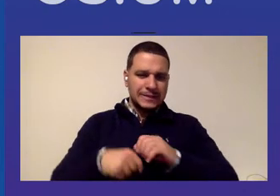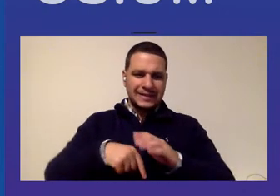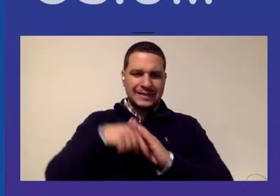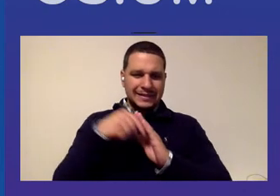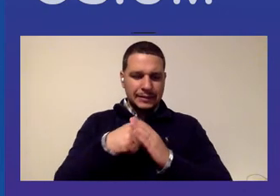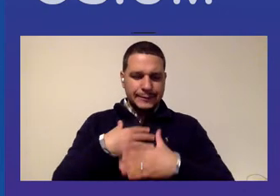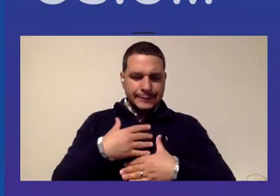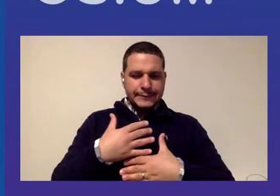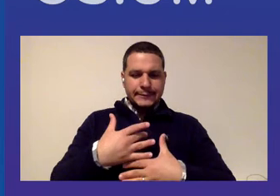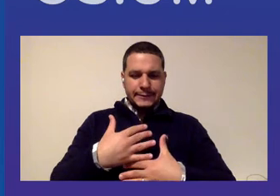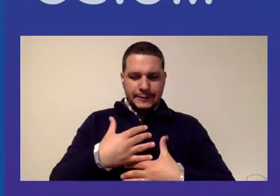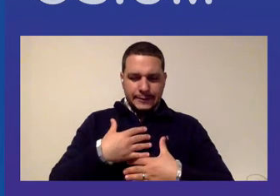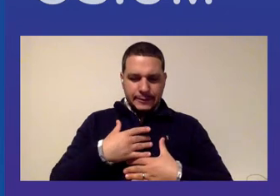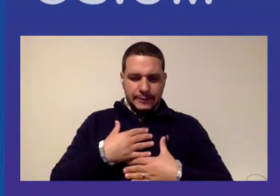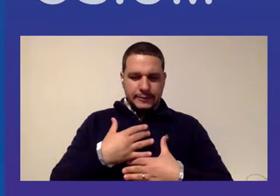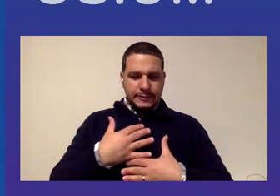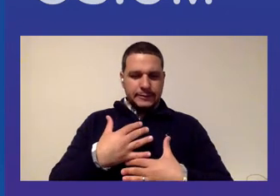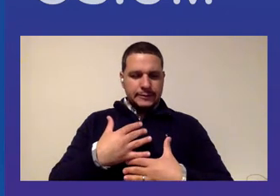exhale.